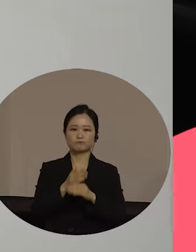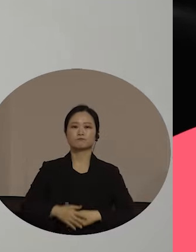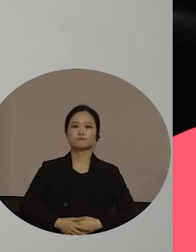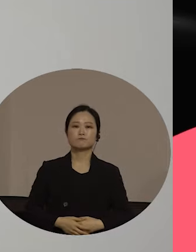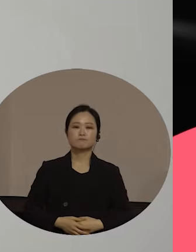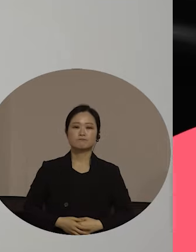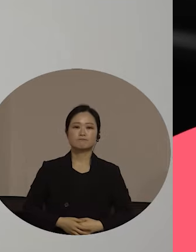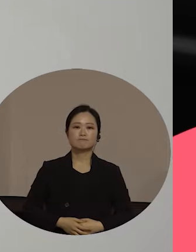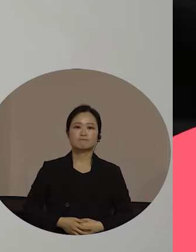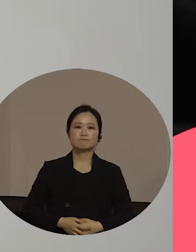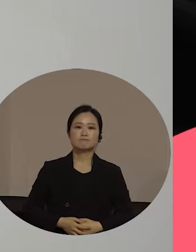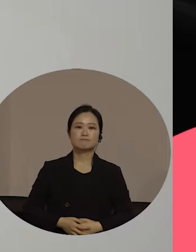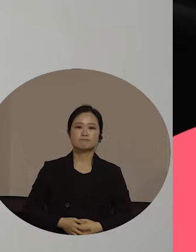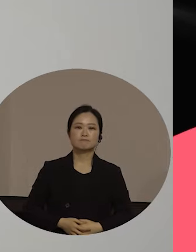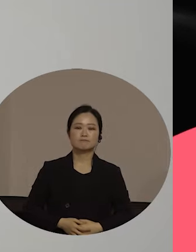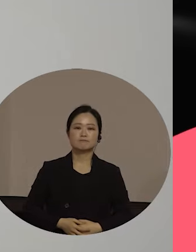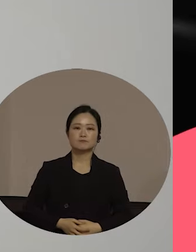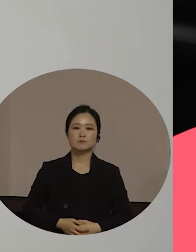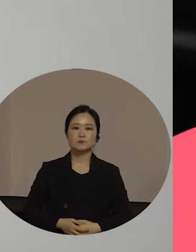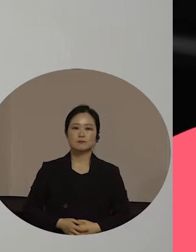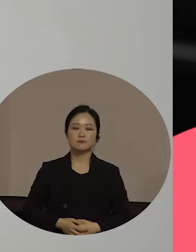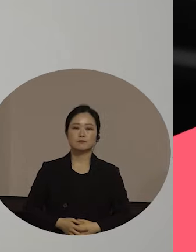much regional, because